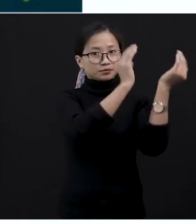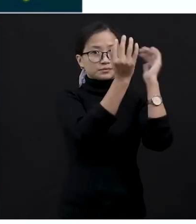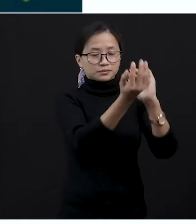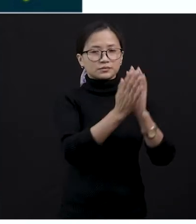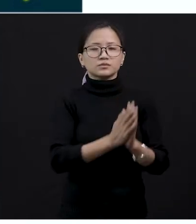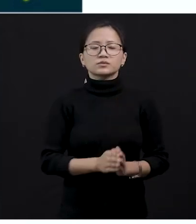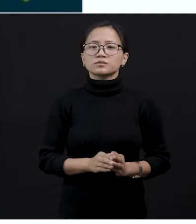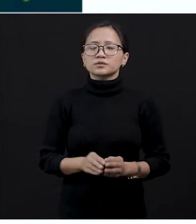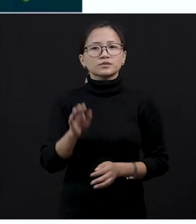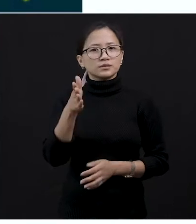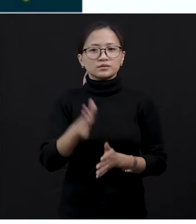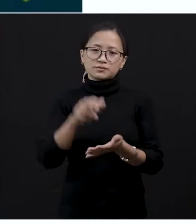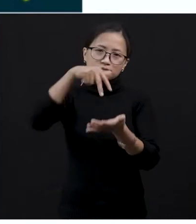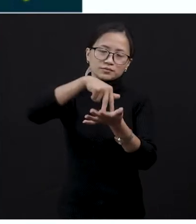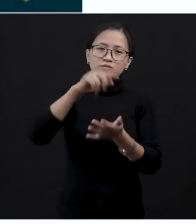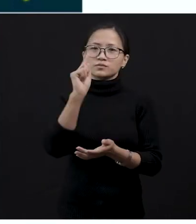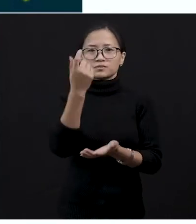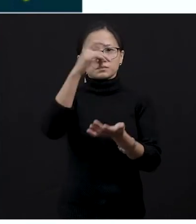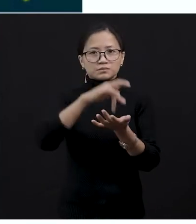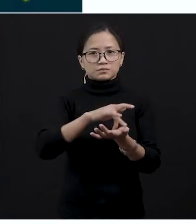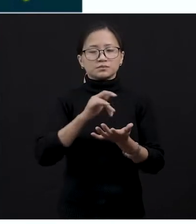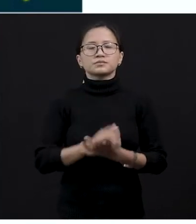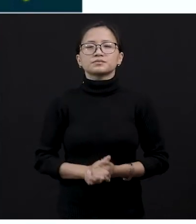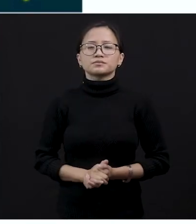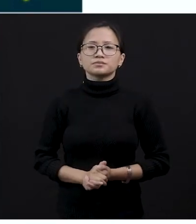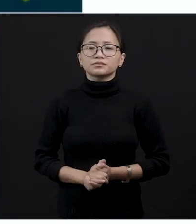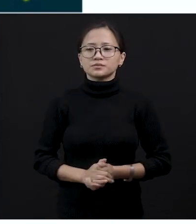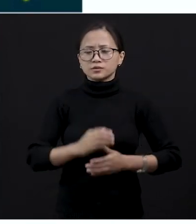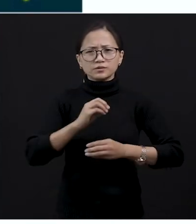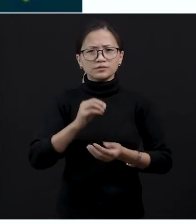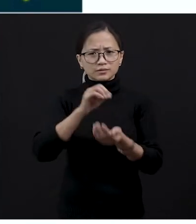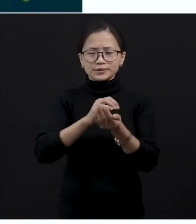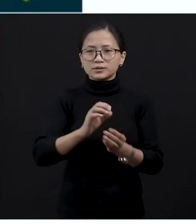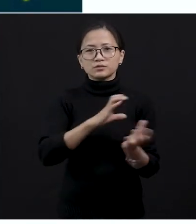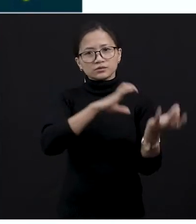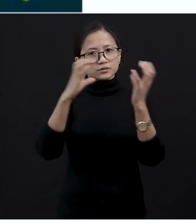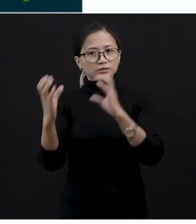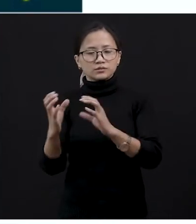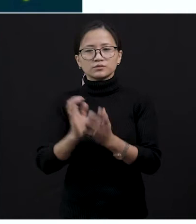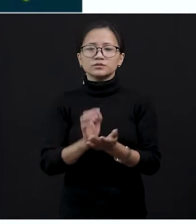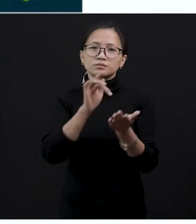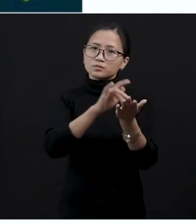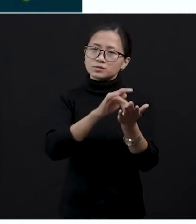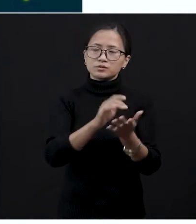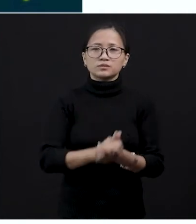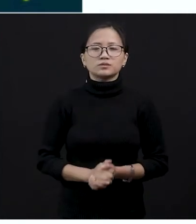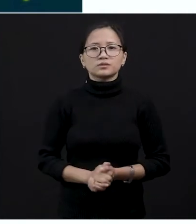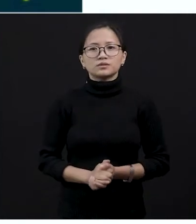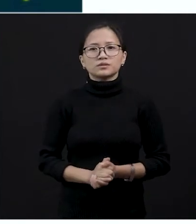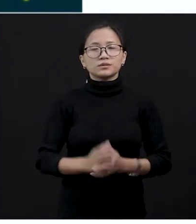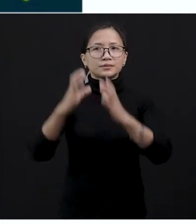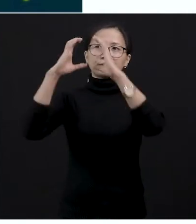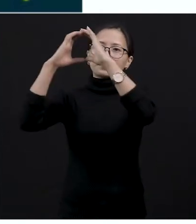the earth was not standing in one position, but it keeps on changing its position, okay? So